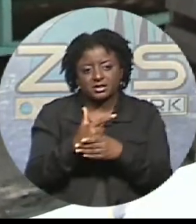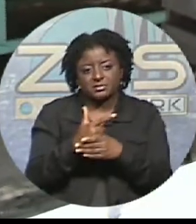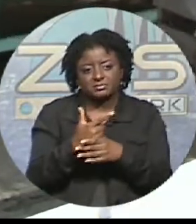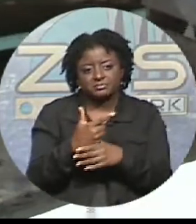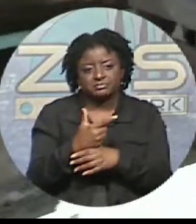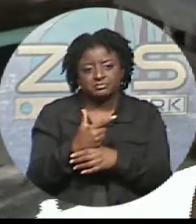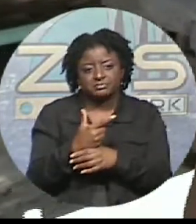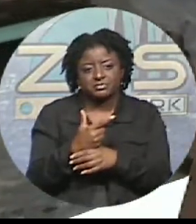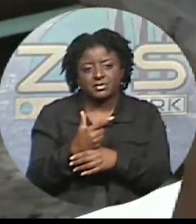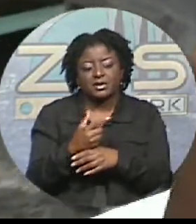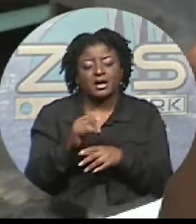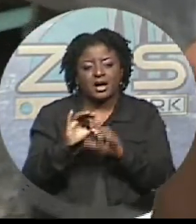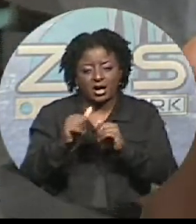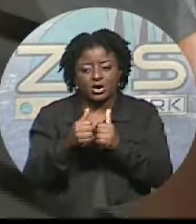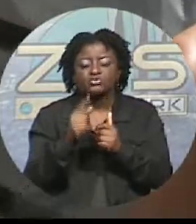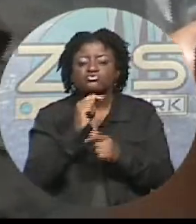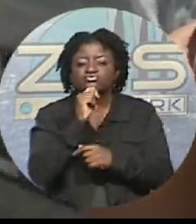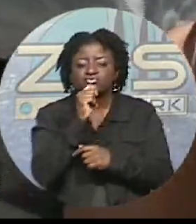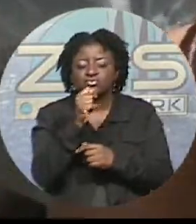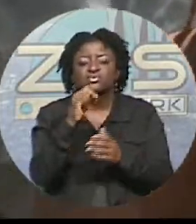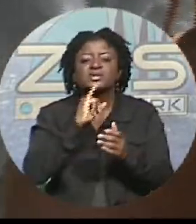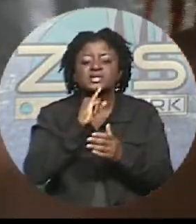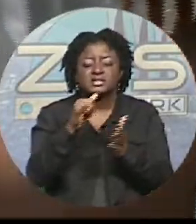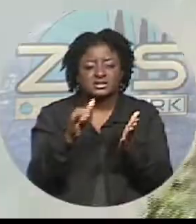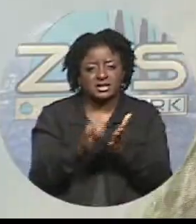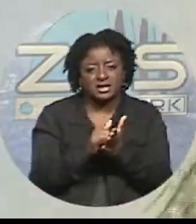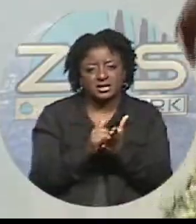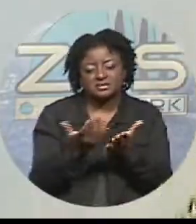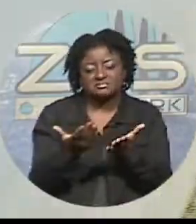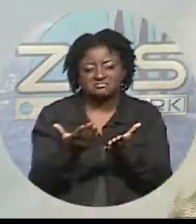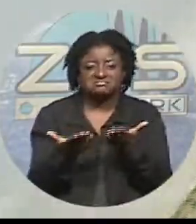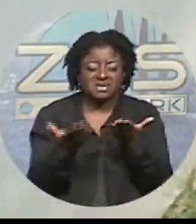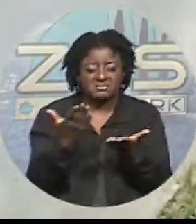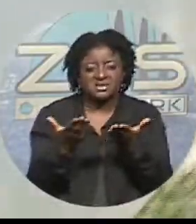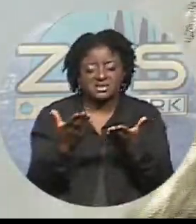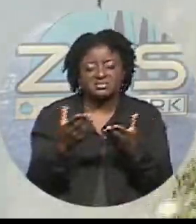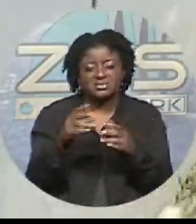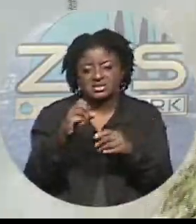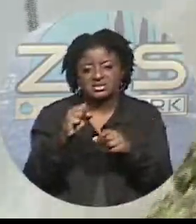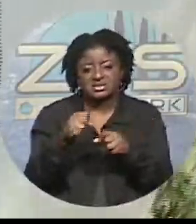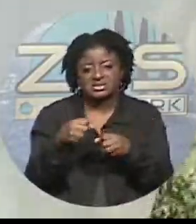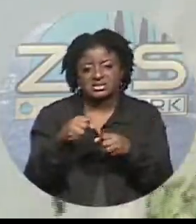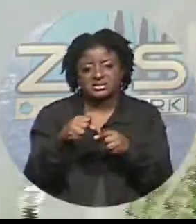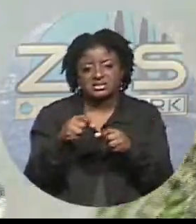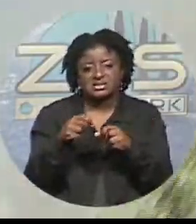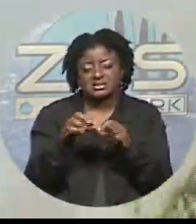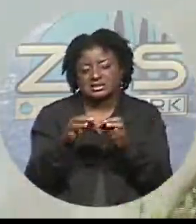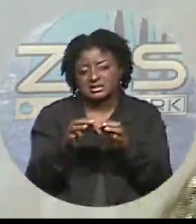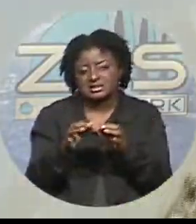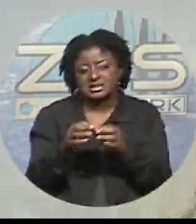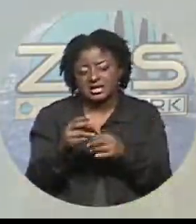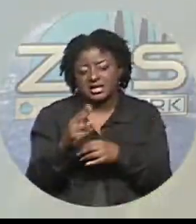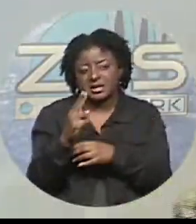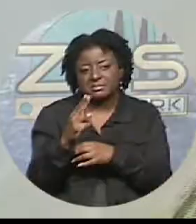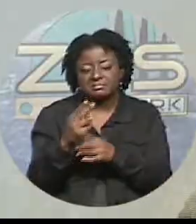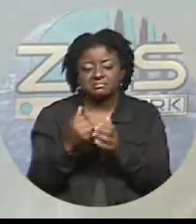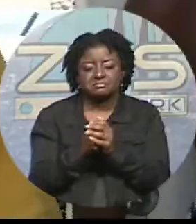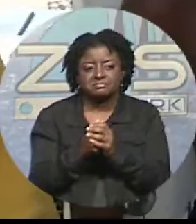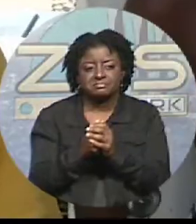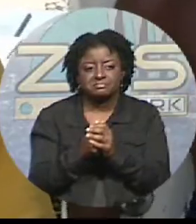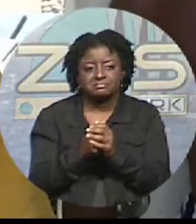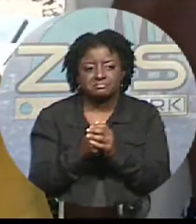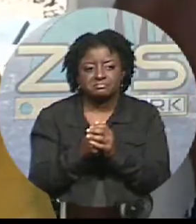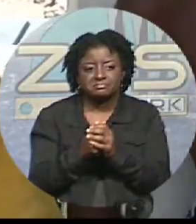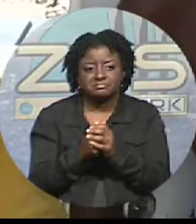how true is that? Could it be a setup? Police report that they recovered a Glock pistol from the armed suspect.